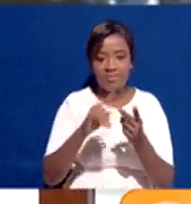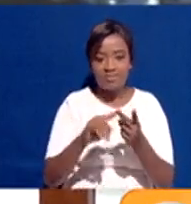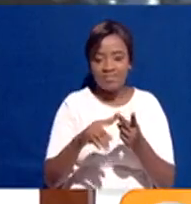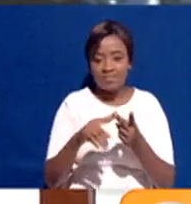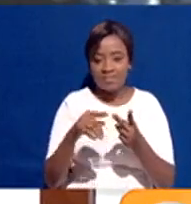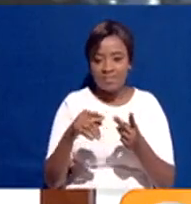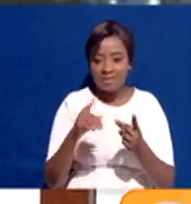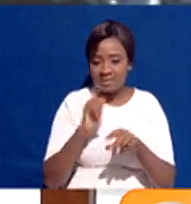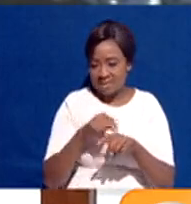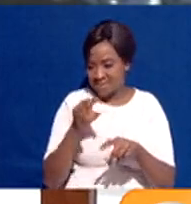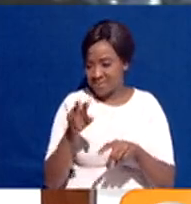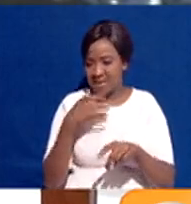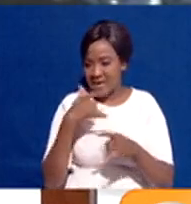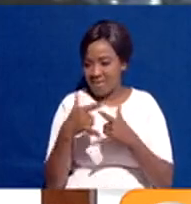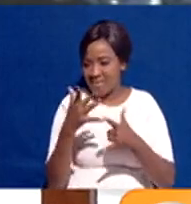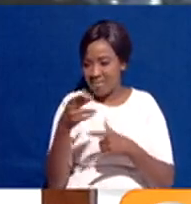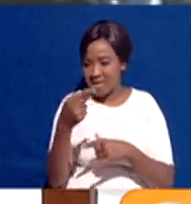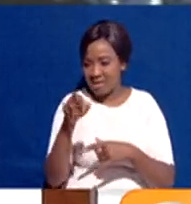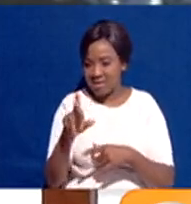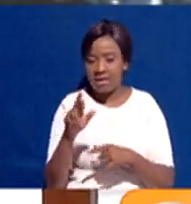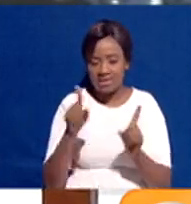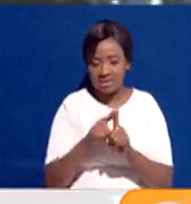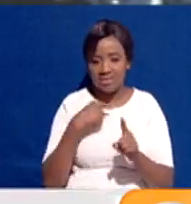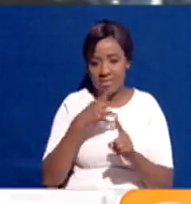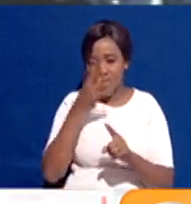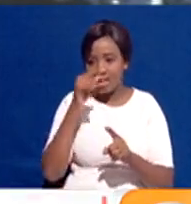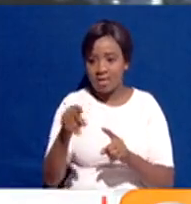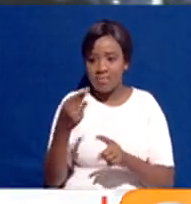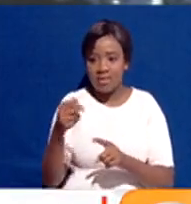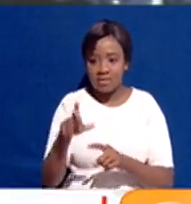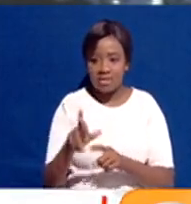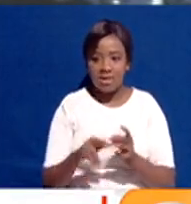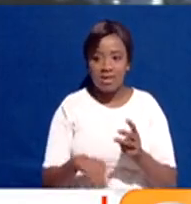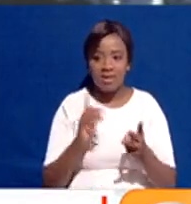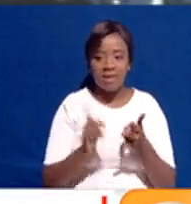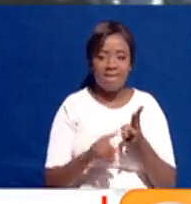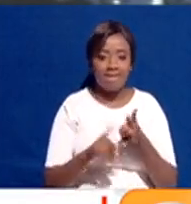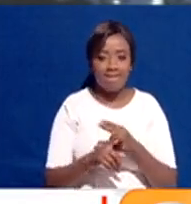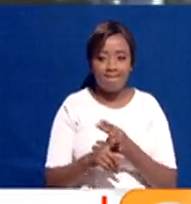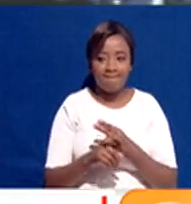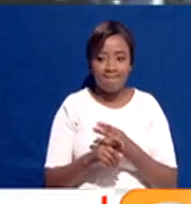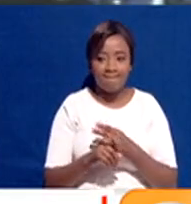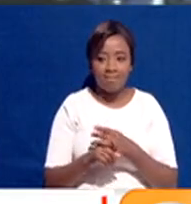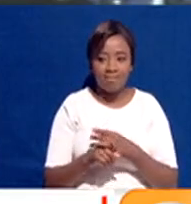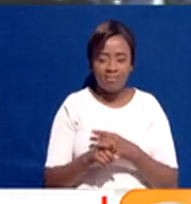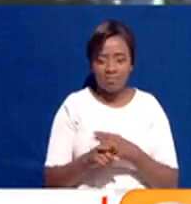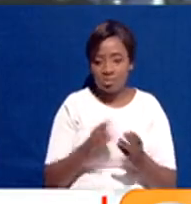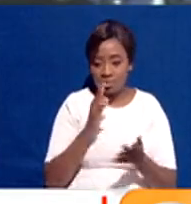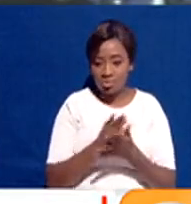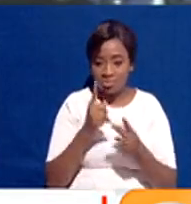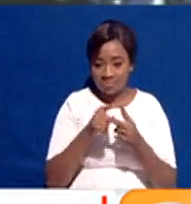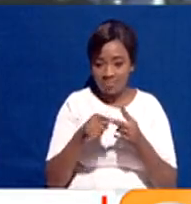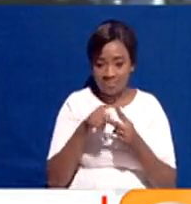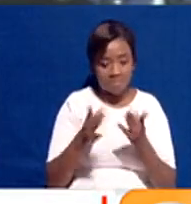there was a gap in HR, I joined human resource. So I'm also a human resource practitioner. And this has helped me in